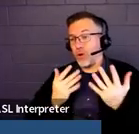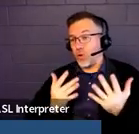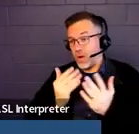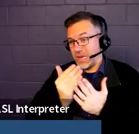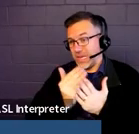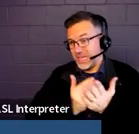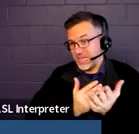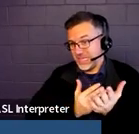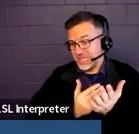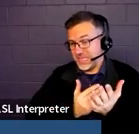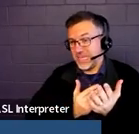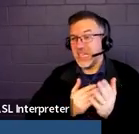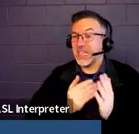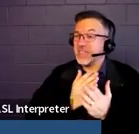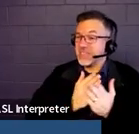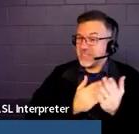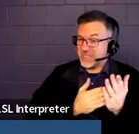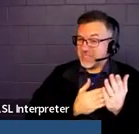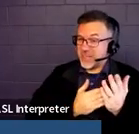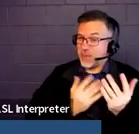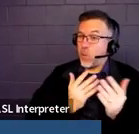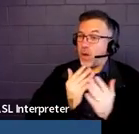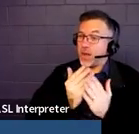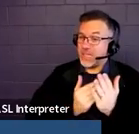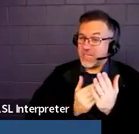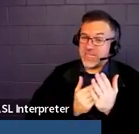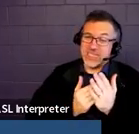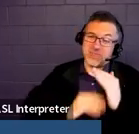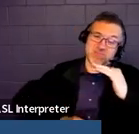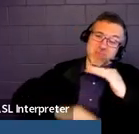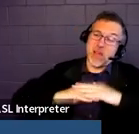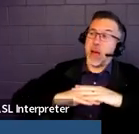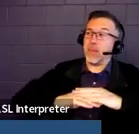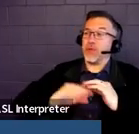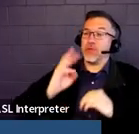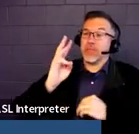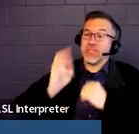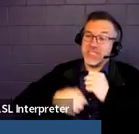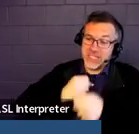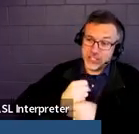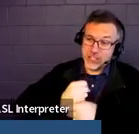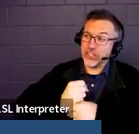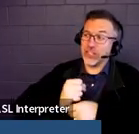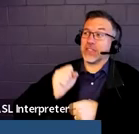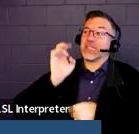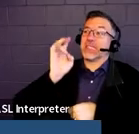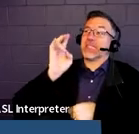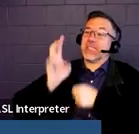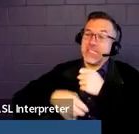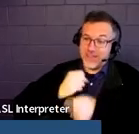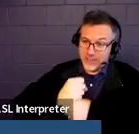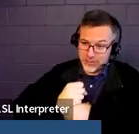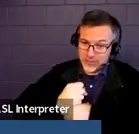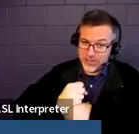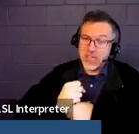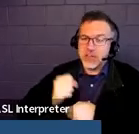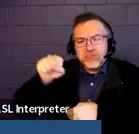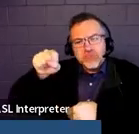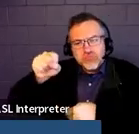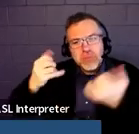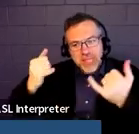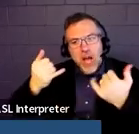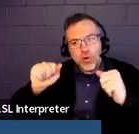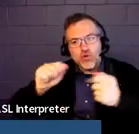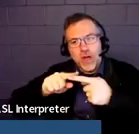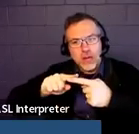waiting lists up to 6-7 years. And yes, we are now working to address this, but this is where it's at